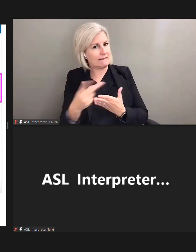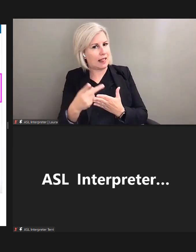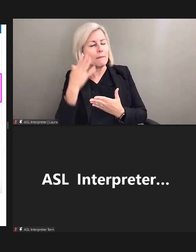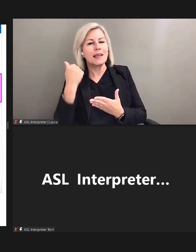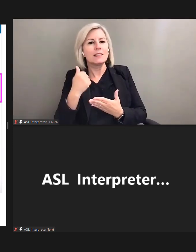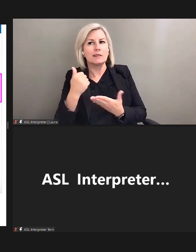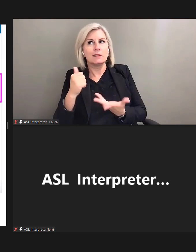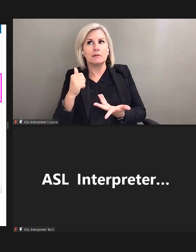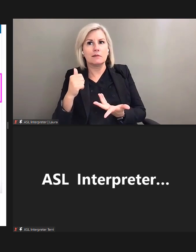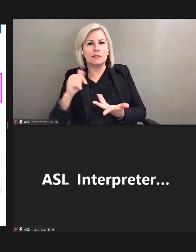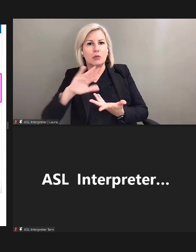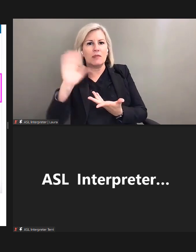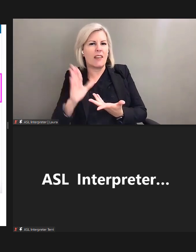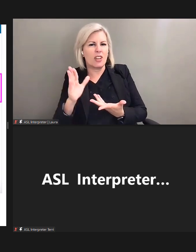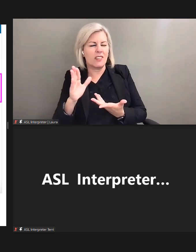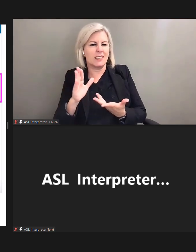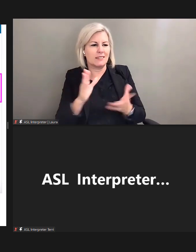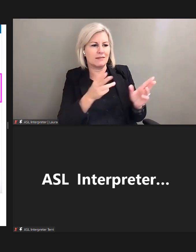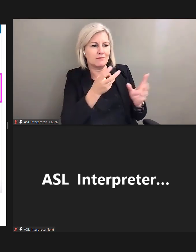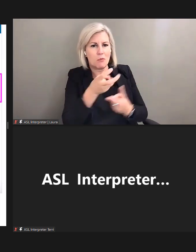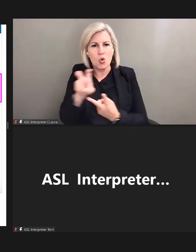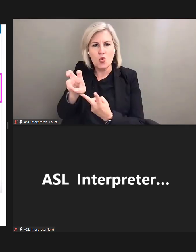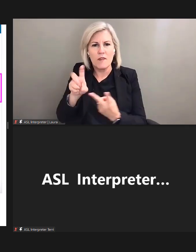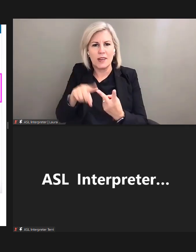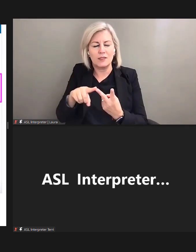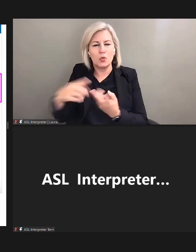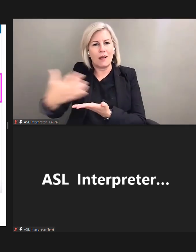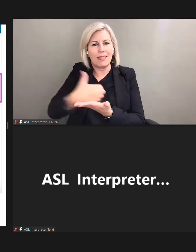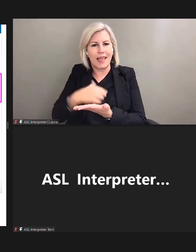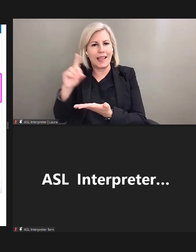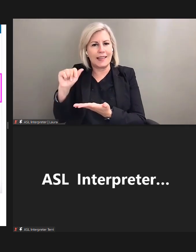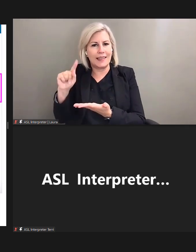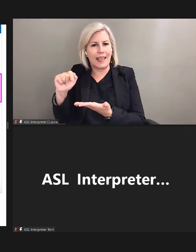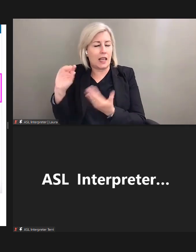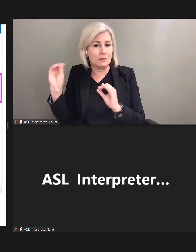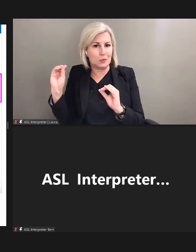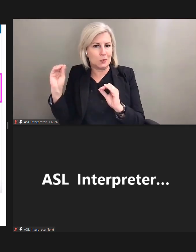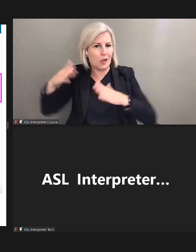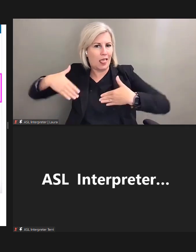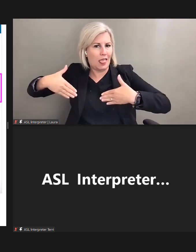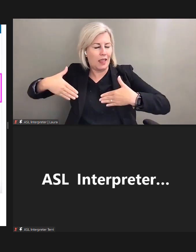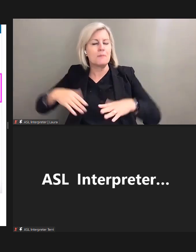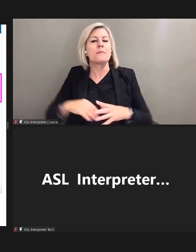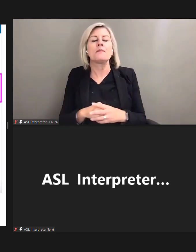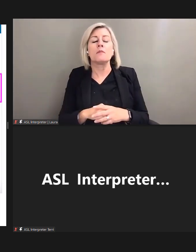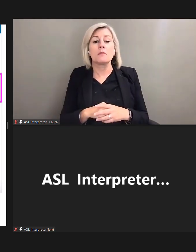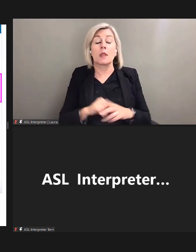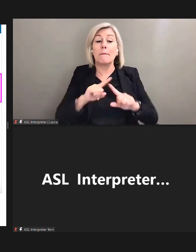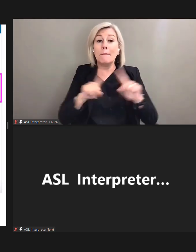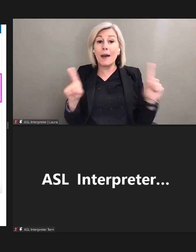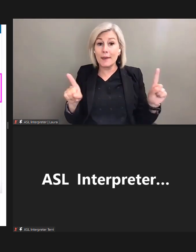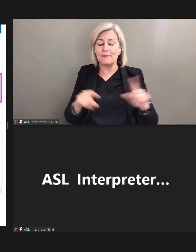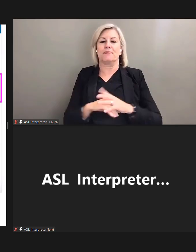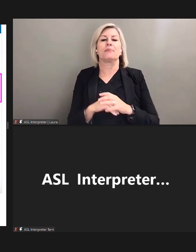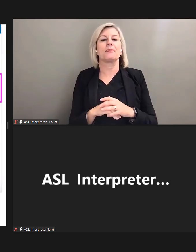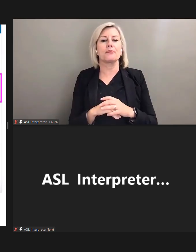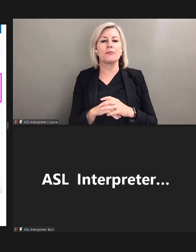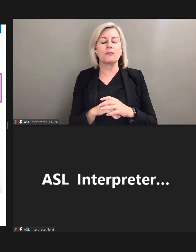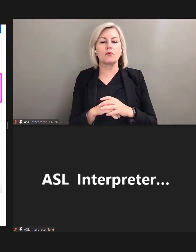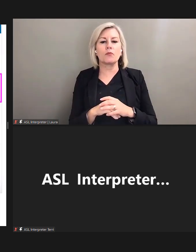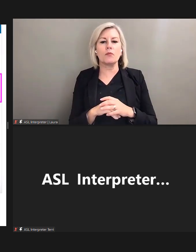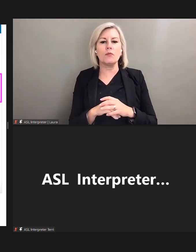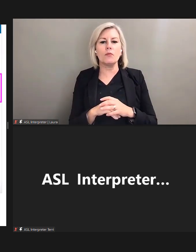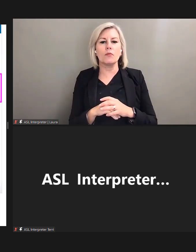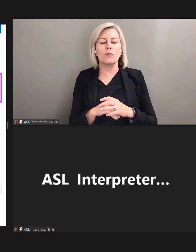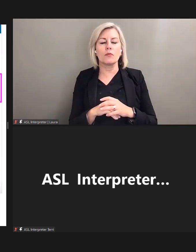we've actually never even moved to screen or collect any data from the child. Now, having said that, it's a